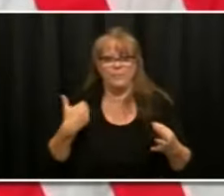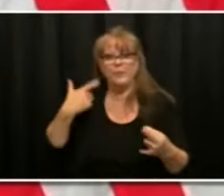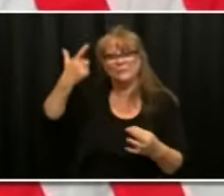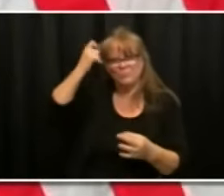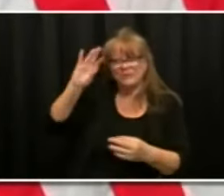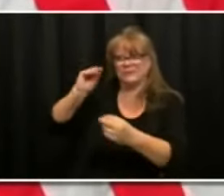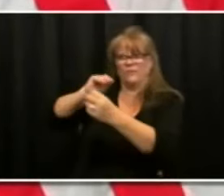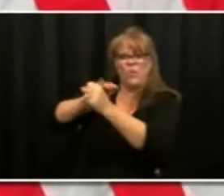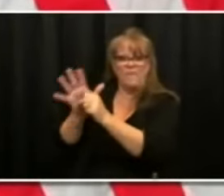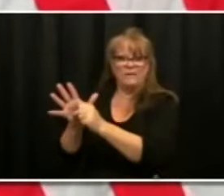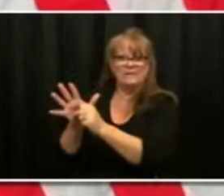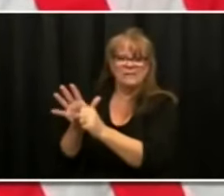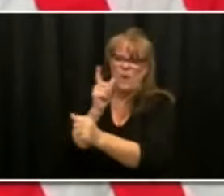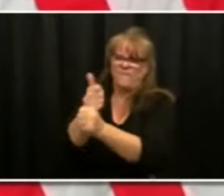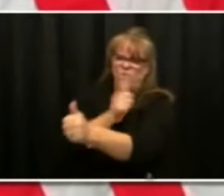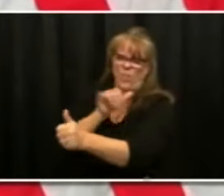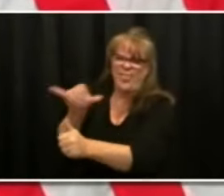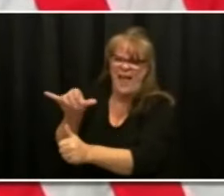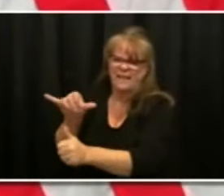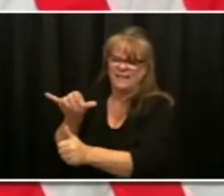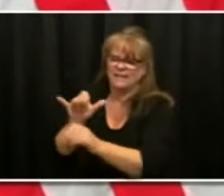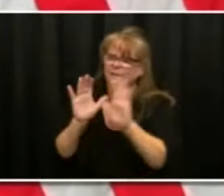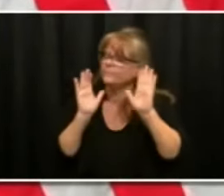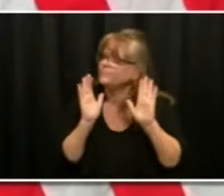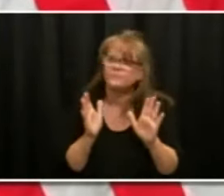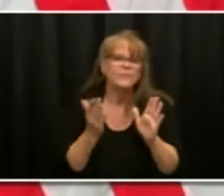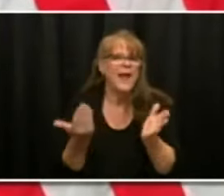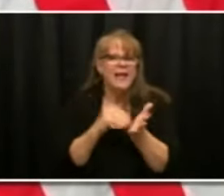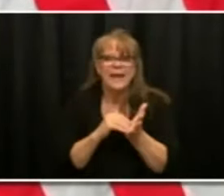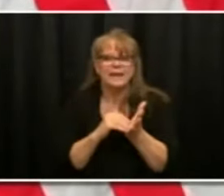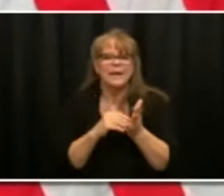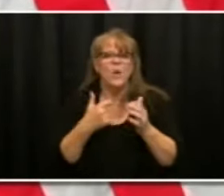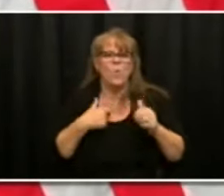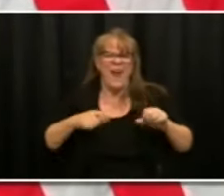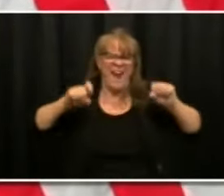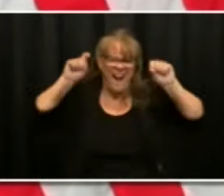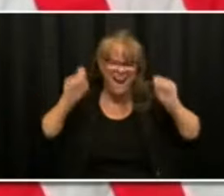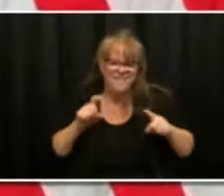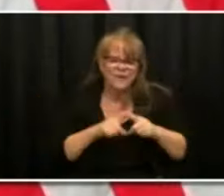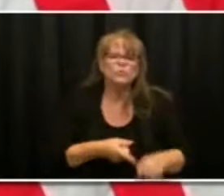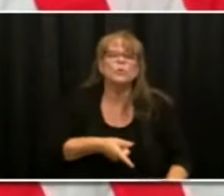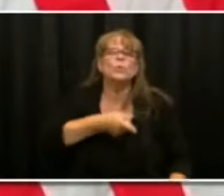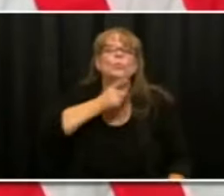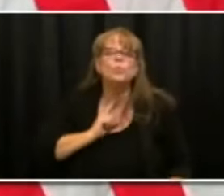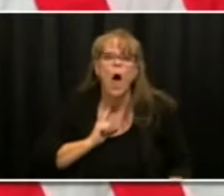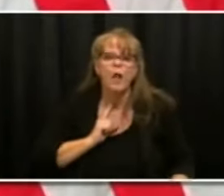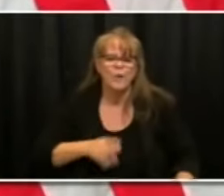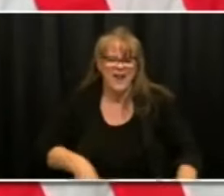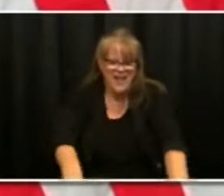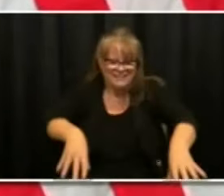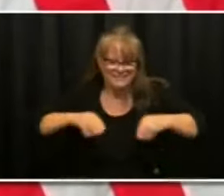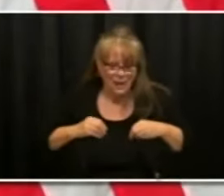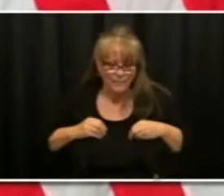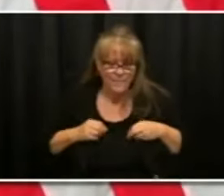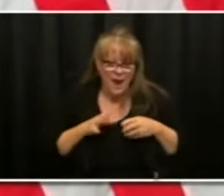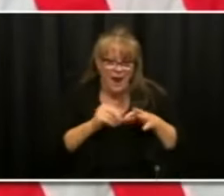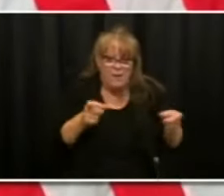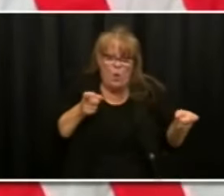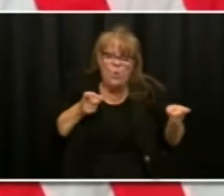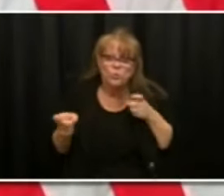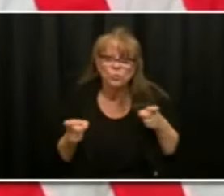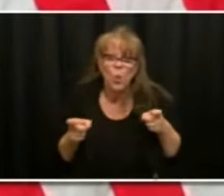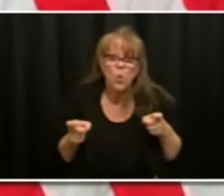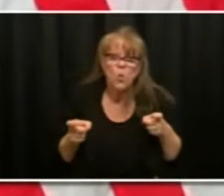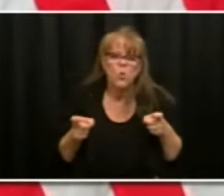be more disciplined about socializing less, not seeing more than one household, keeping 6 feet, washing our hands,